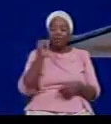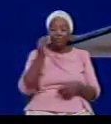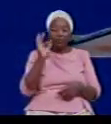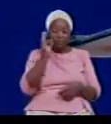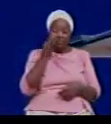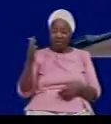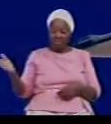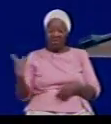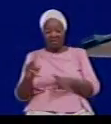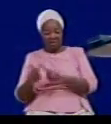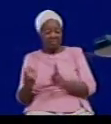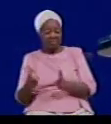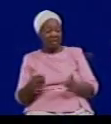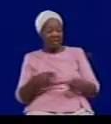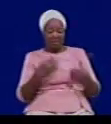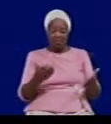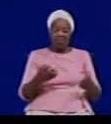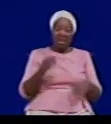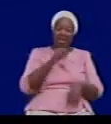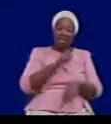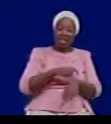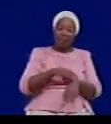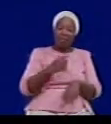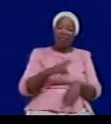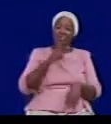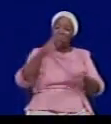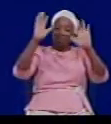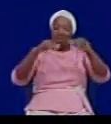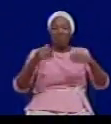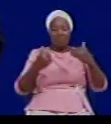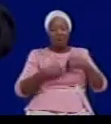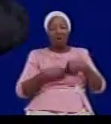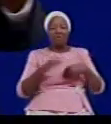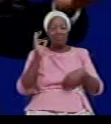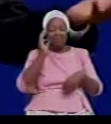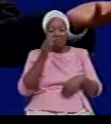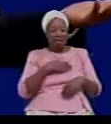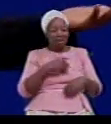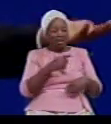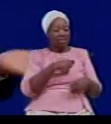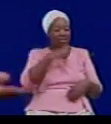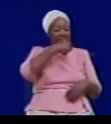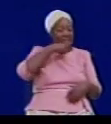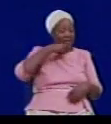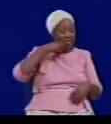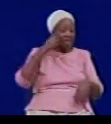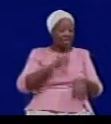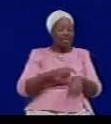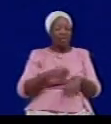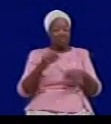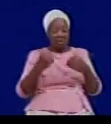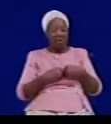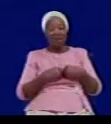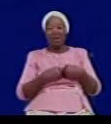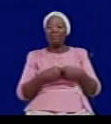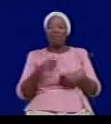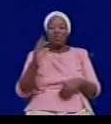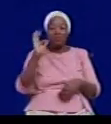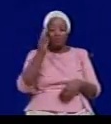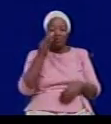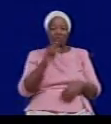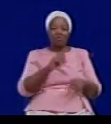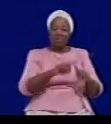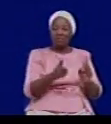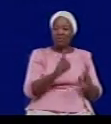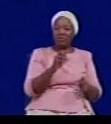grows at the rainy season. This one grows in summer. That other one grows at different times of the year. The land you are going